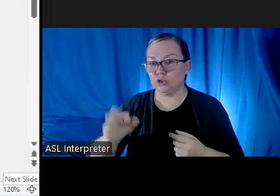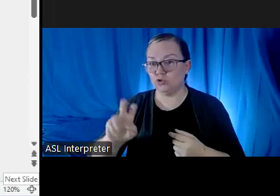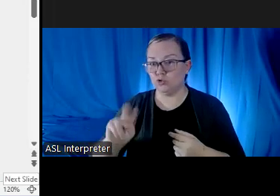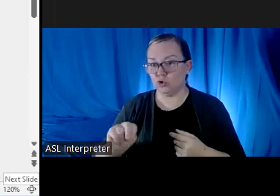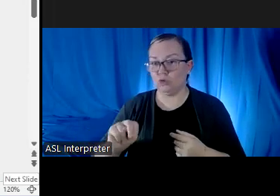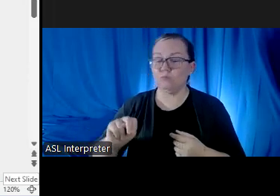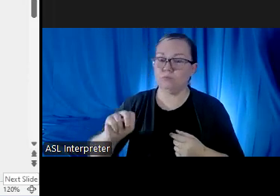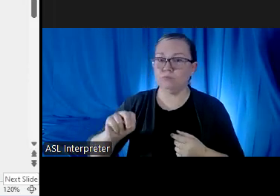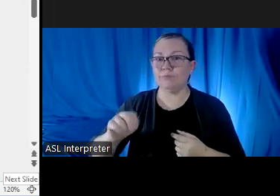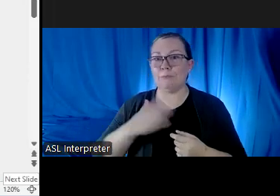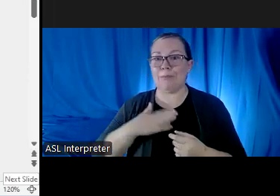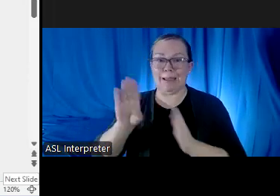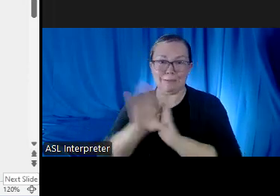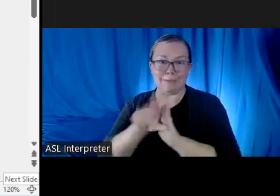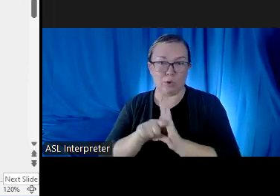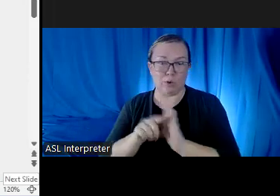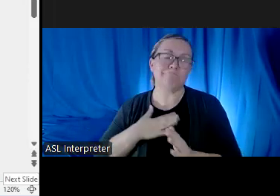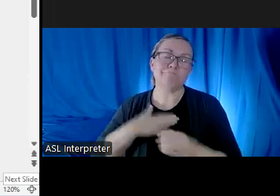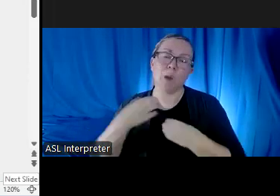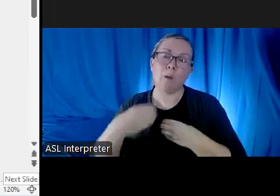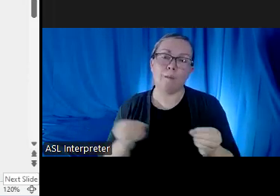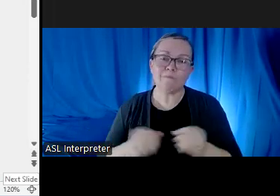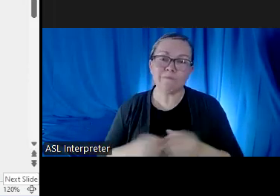is my office. So,